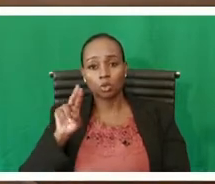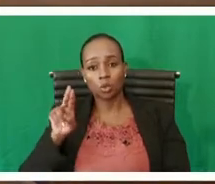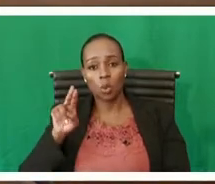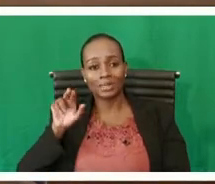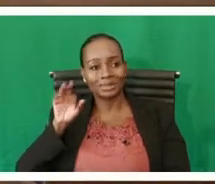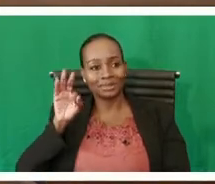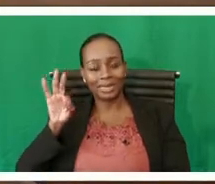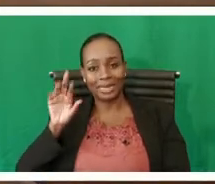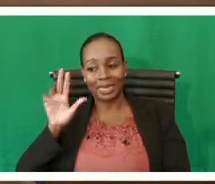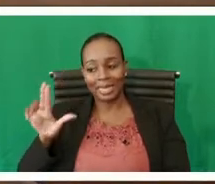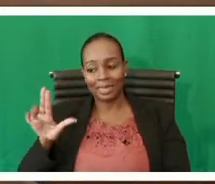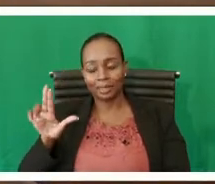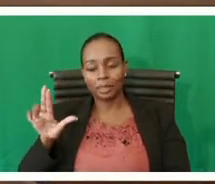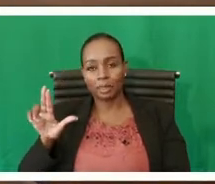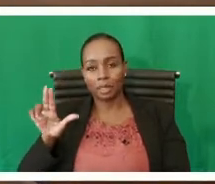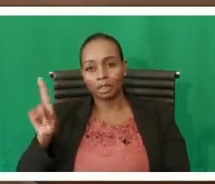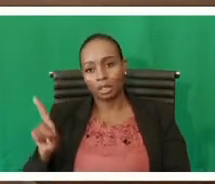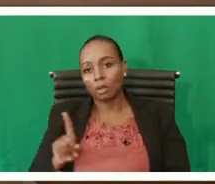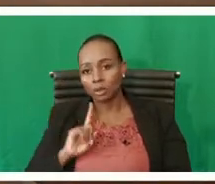5,228,000 rand